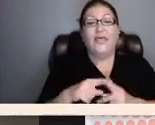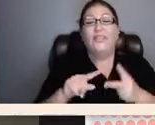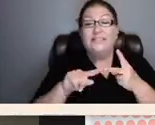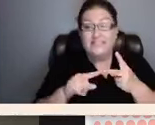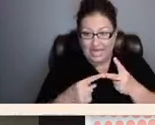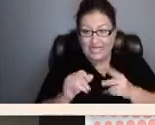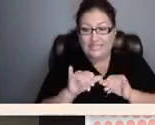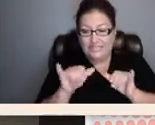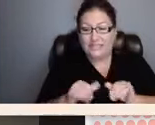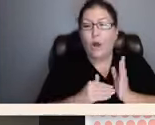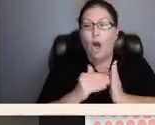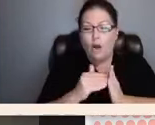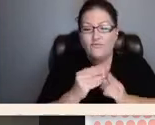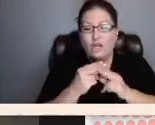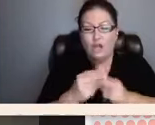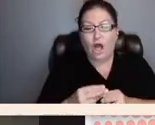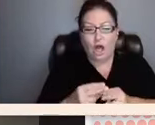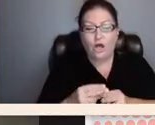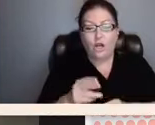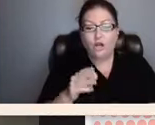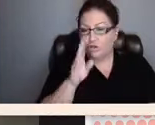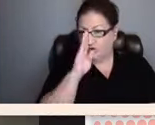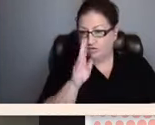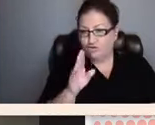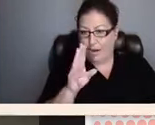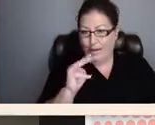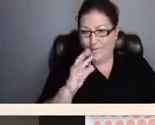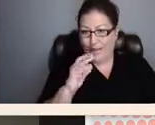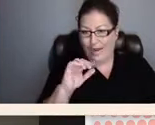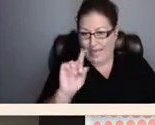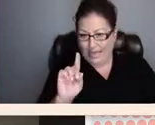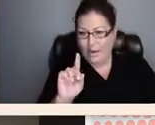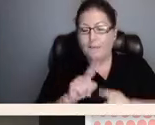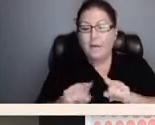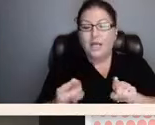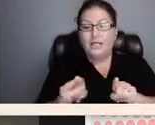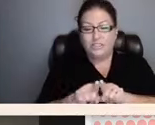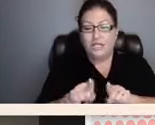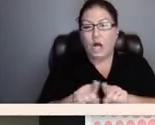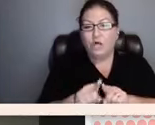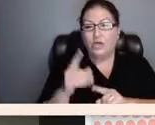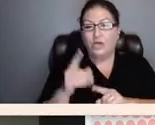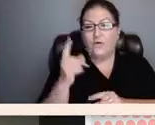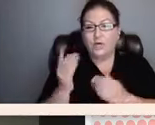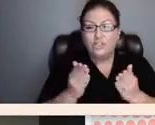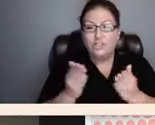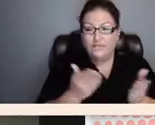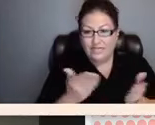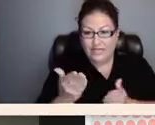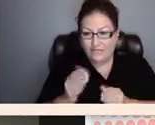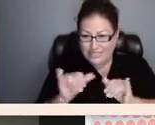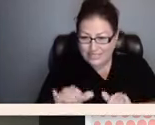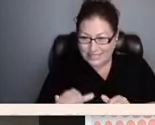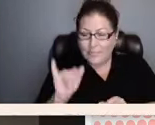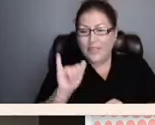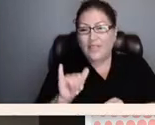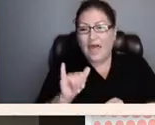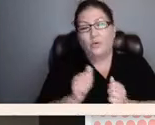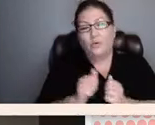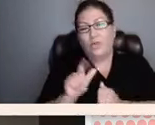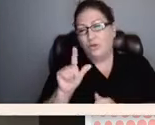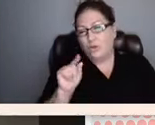often referred to as straight Medicaid, but it's also the fee-for-service delivery system, with about 20%